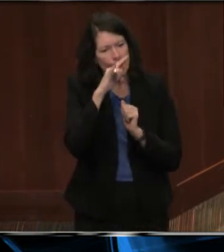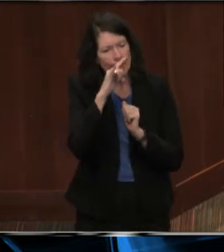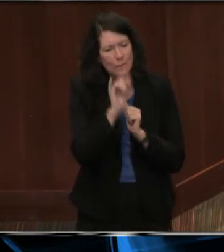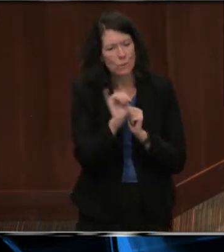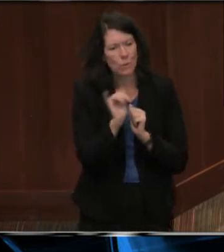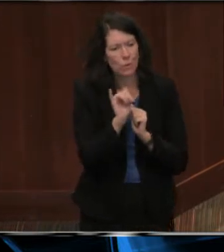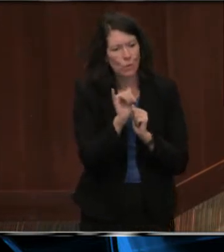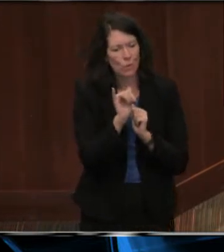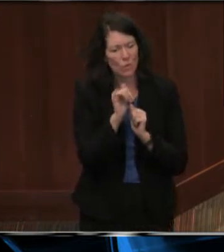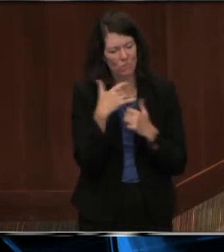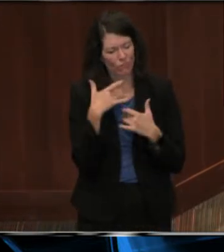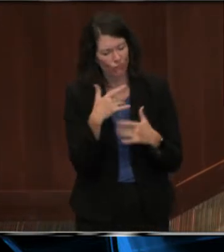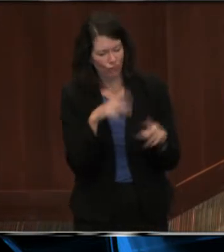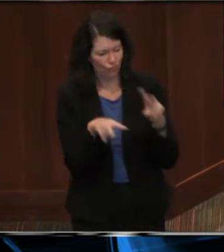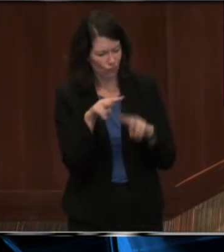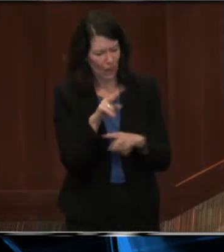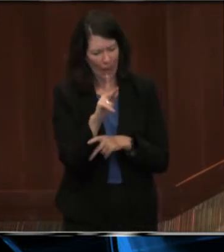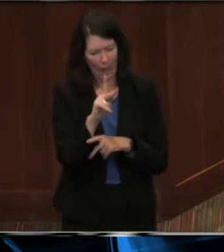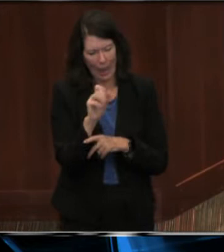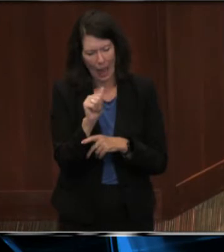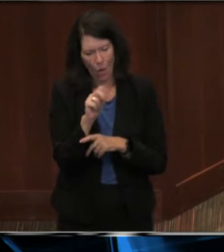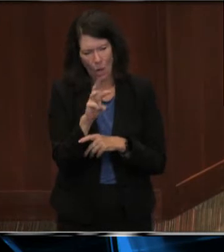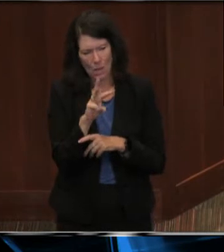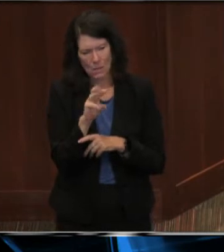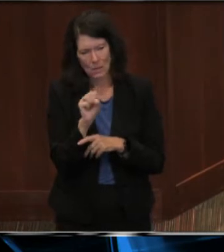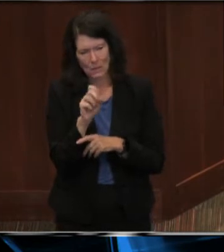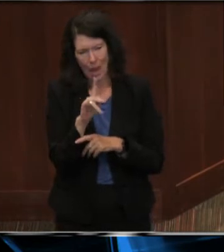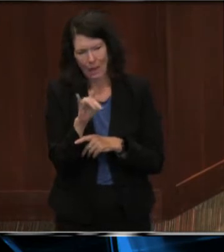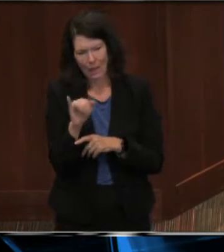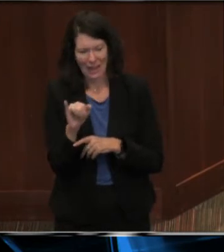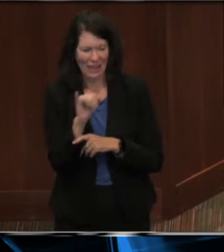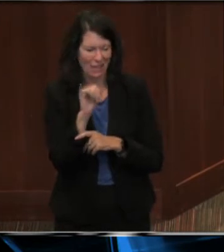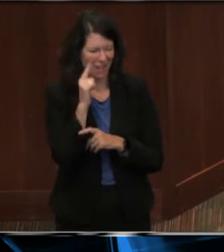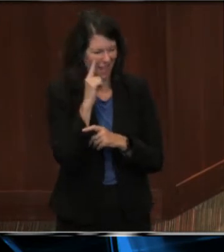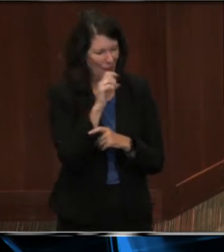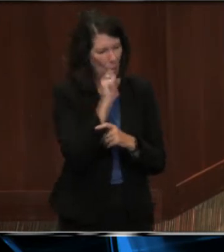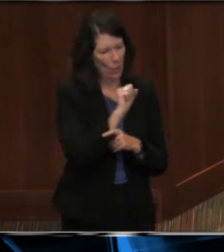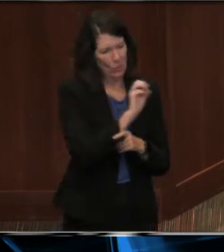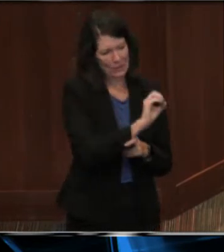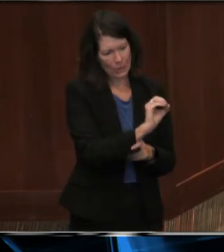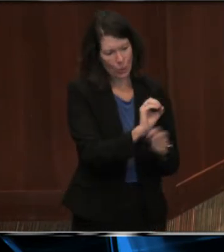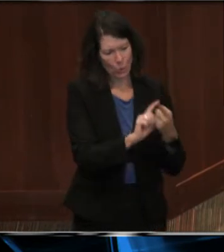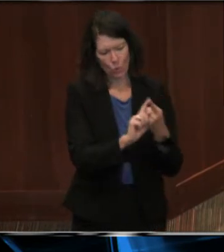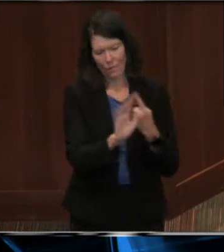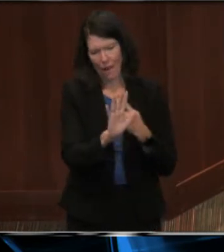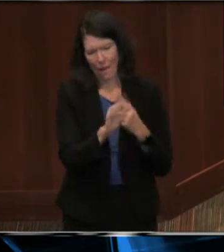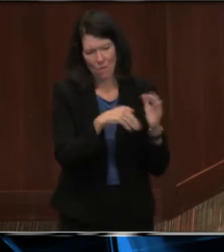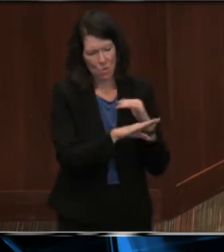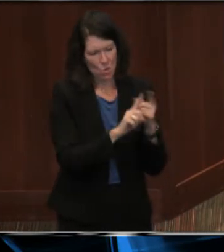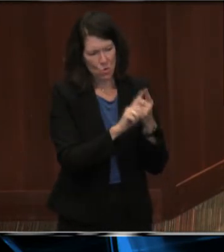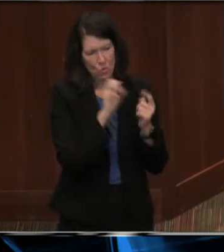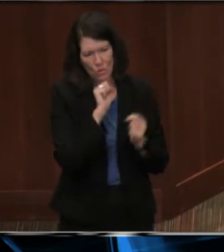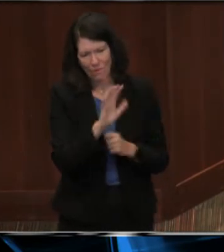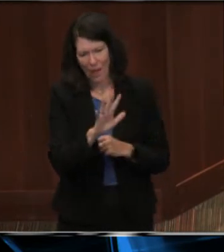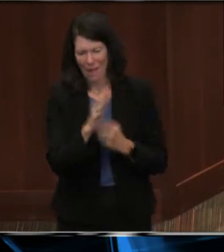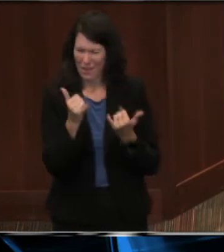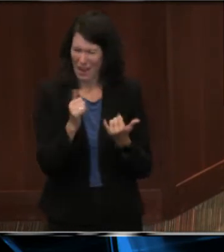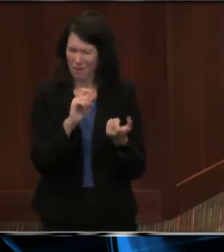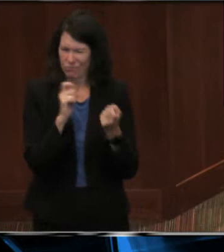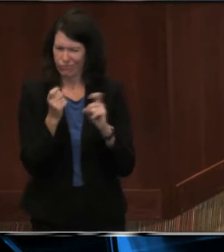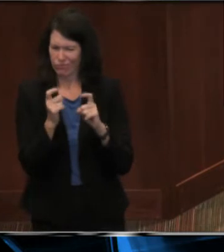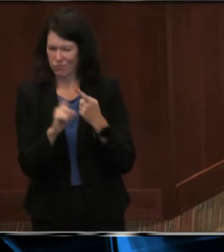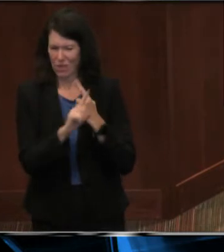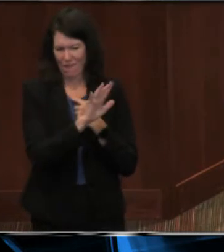tend to clinically think of Kawasaki's in that, 0 to 5-year-old range, and what we're seeing in this is that it's